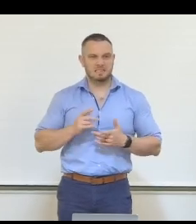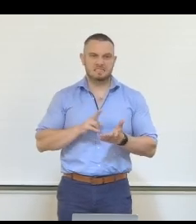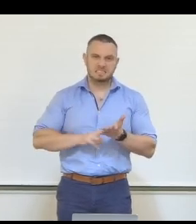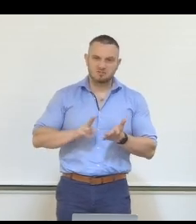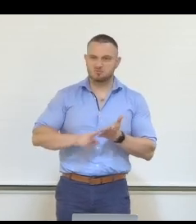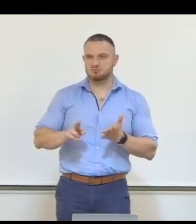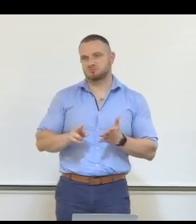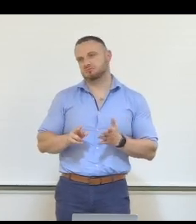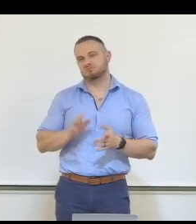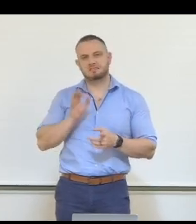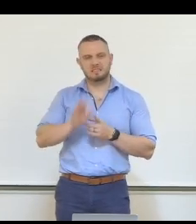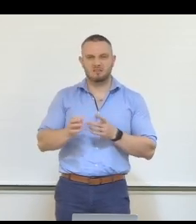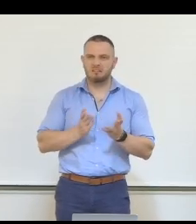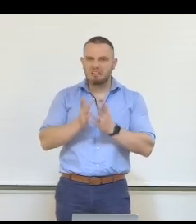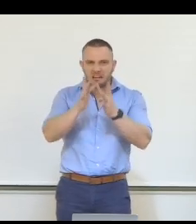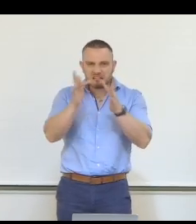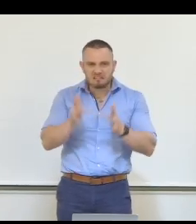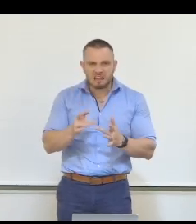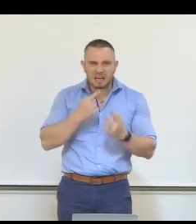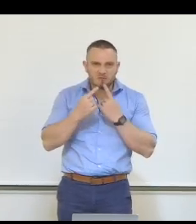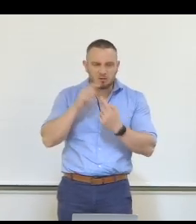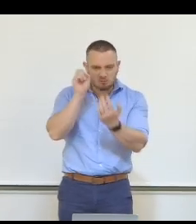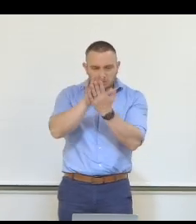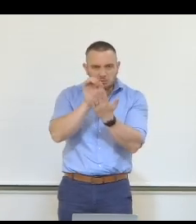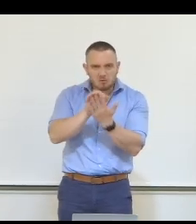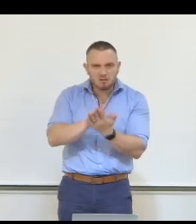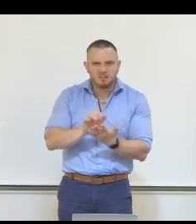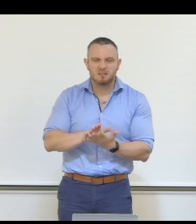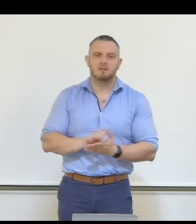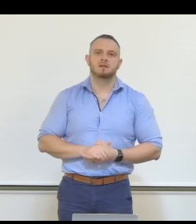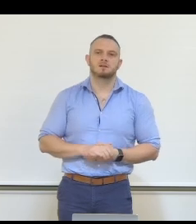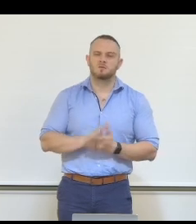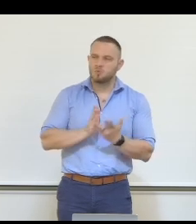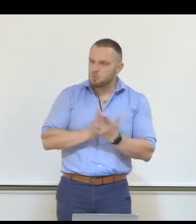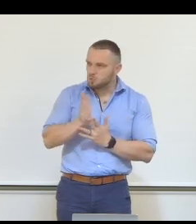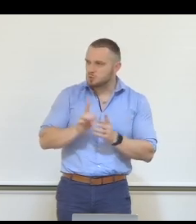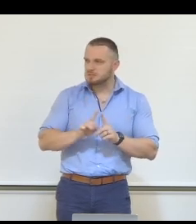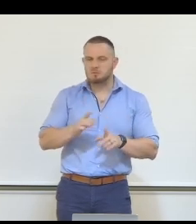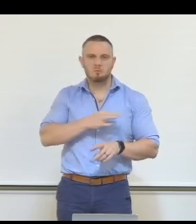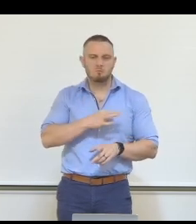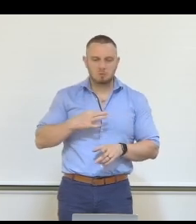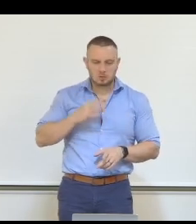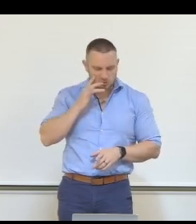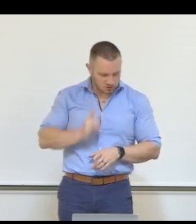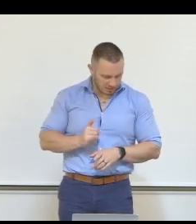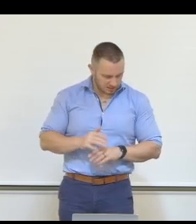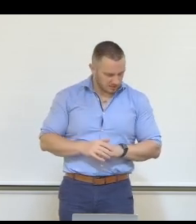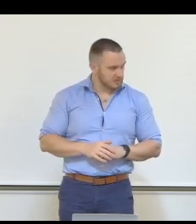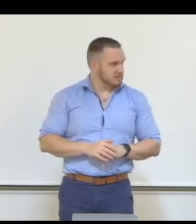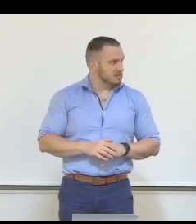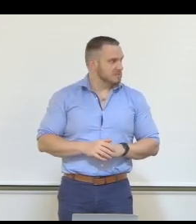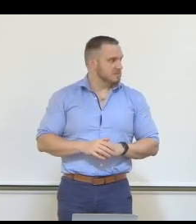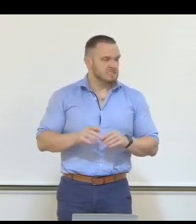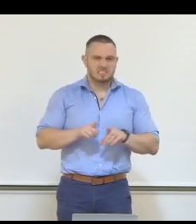the internet, apply, give a lot of information, motivation. You would have to go through some medical check, just like for an